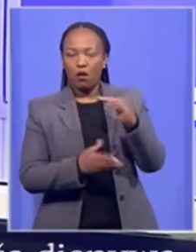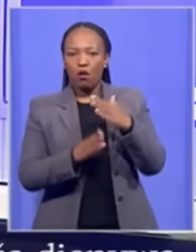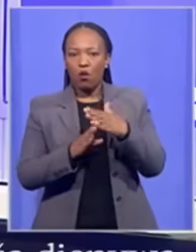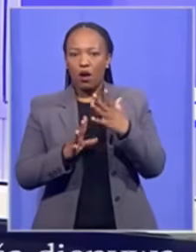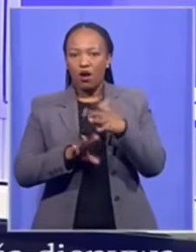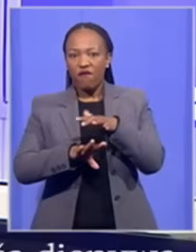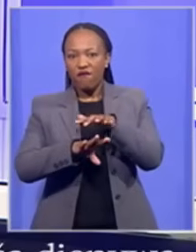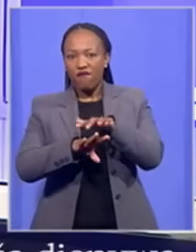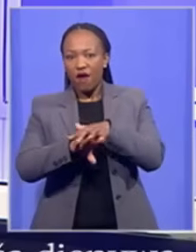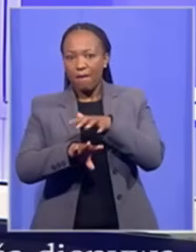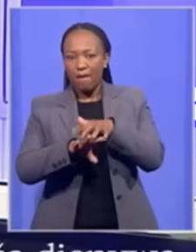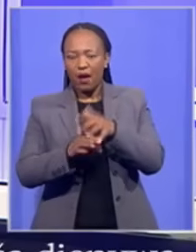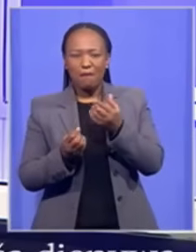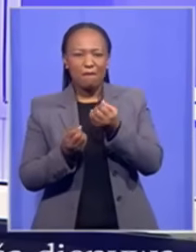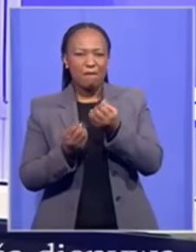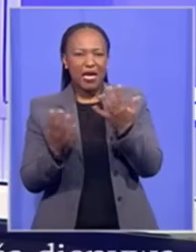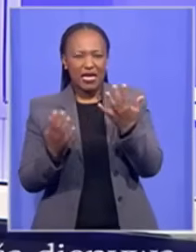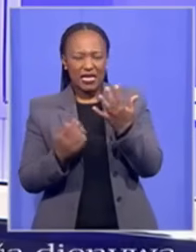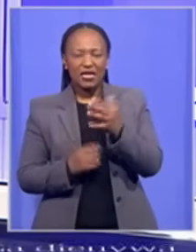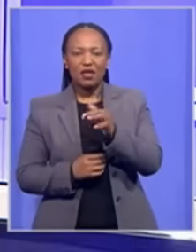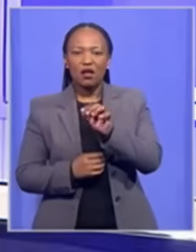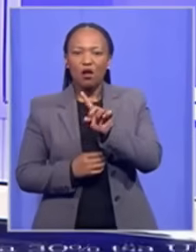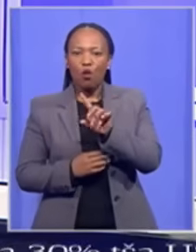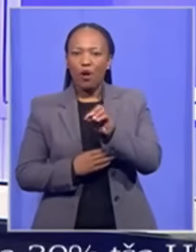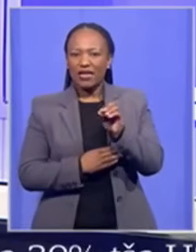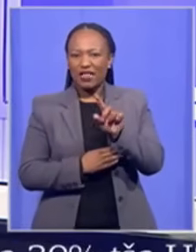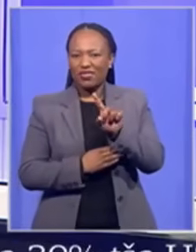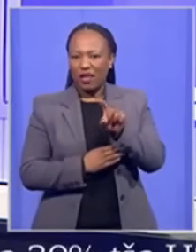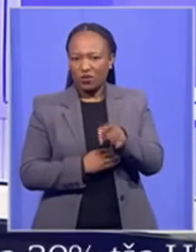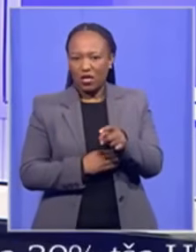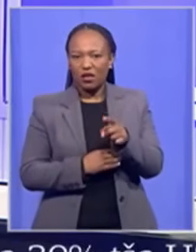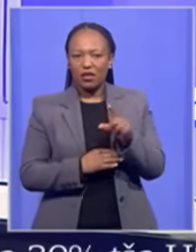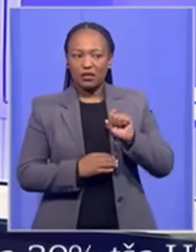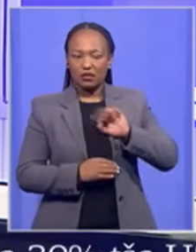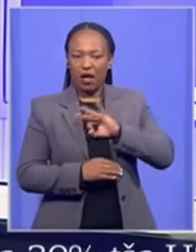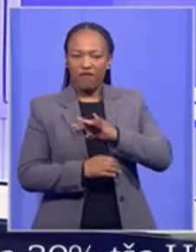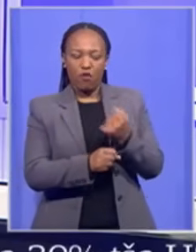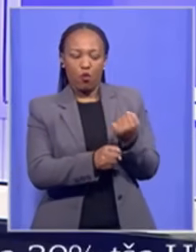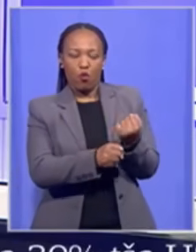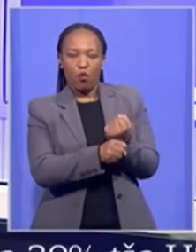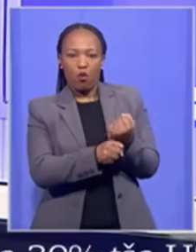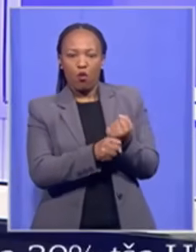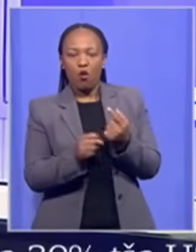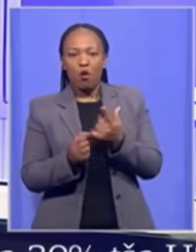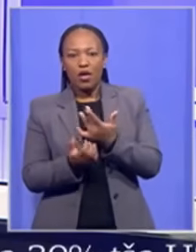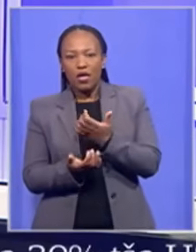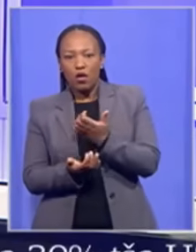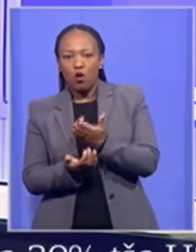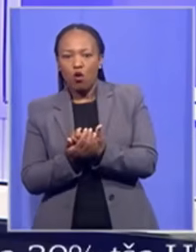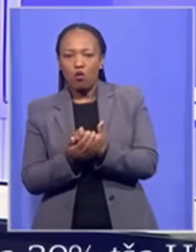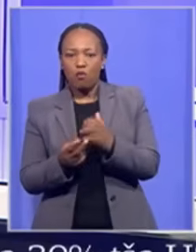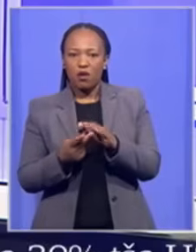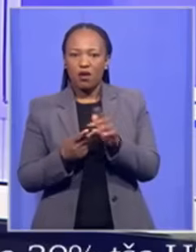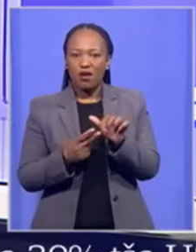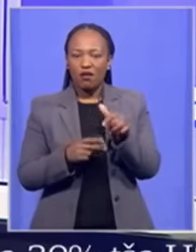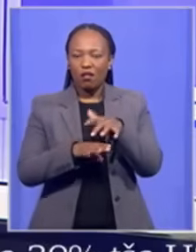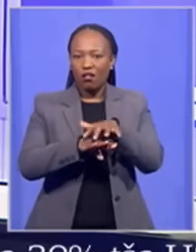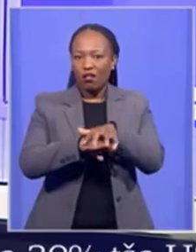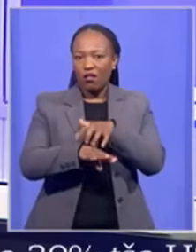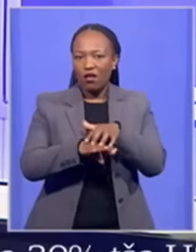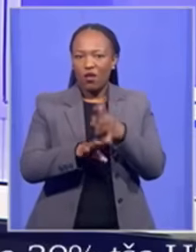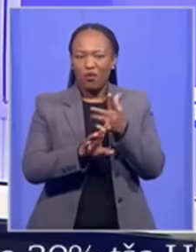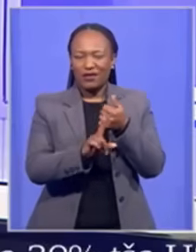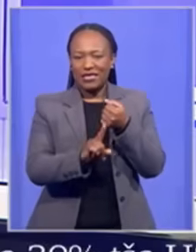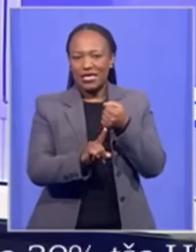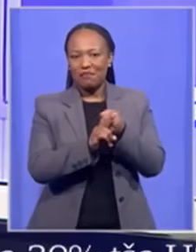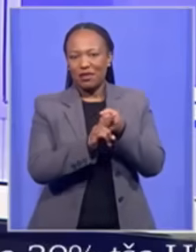dipolaseng ba go feta diketekete goba dikete tše 100. Ke ditšhitišo dife le tša ikonomi goba le tša leago tšeo di yago go hlola ke khuetšo ye